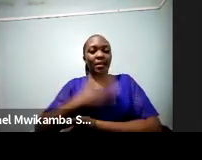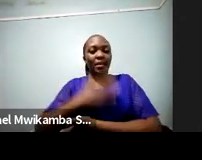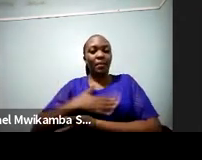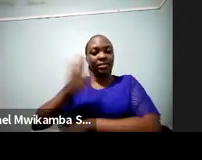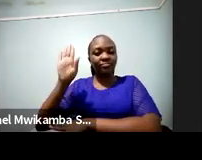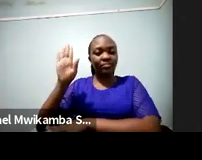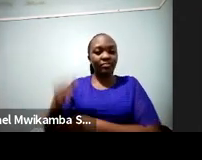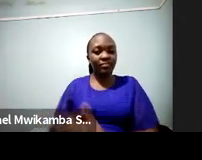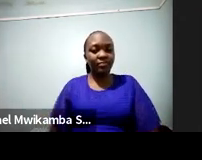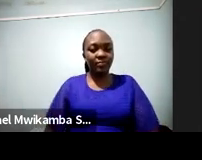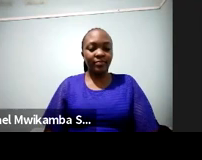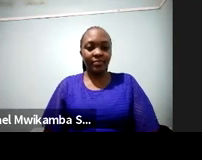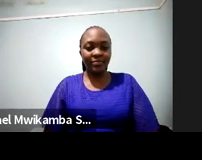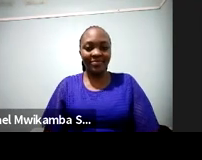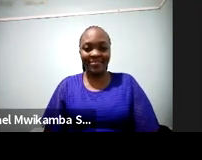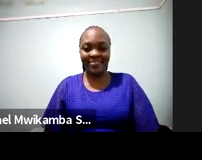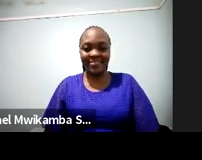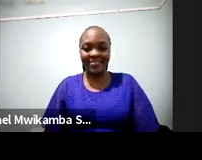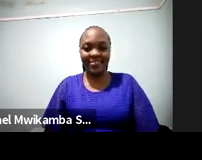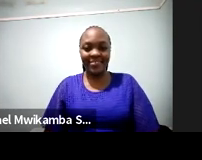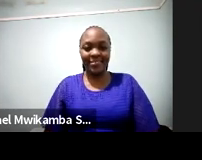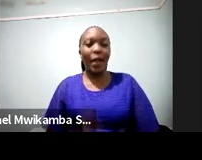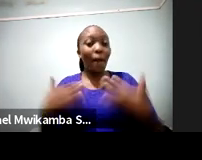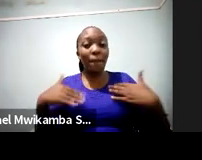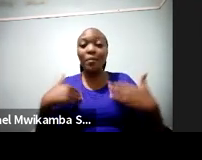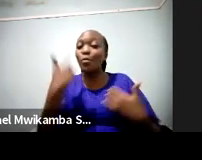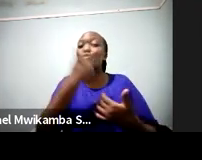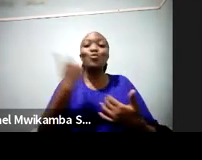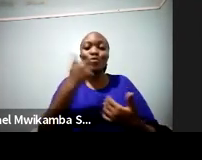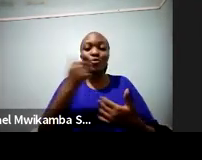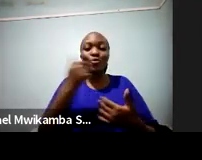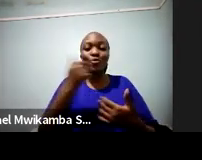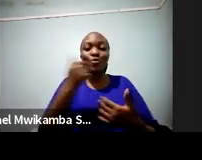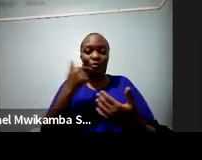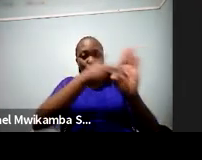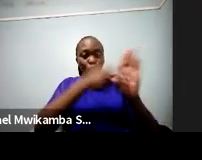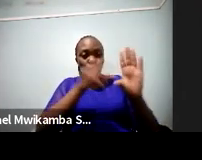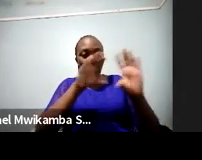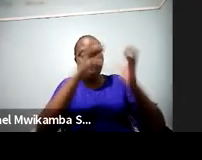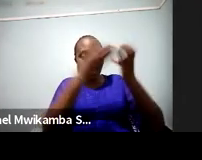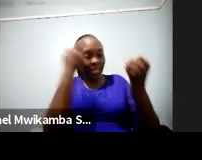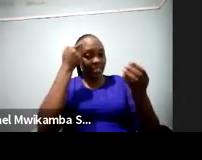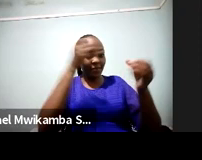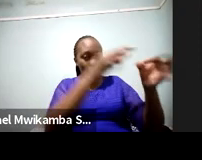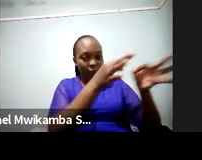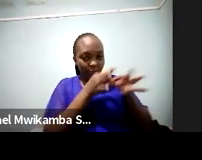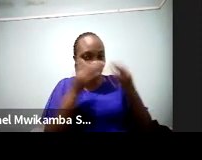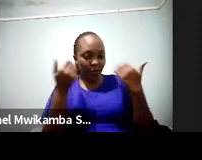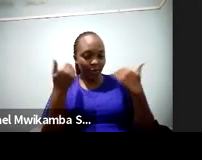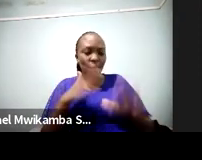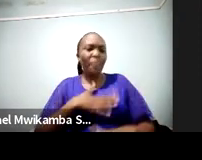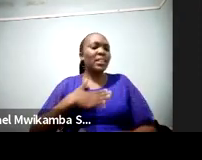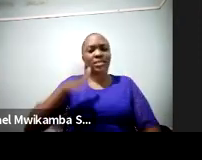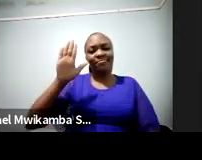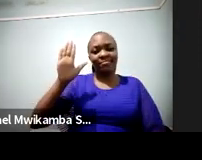May as many of you who have been in this class raise their hands for purposes of knowing who is in the house, not for